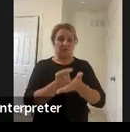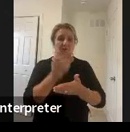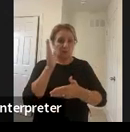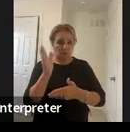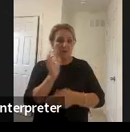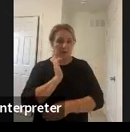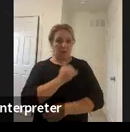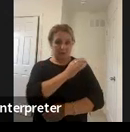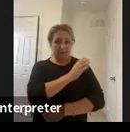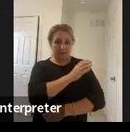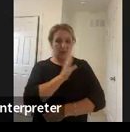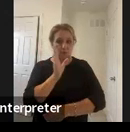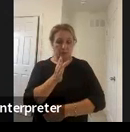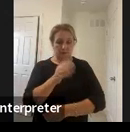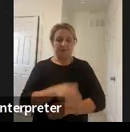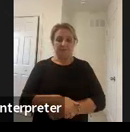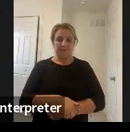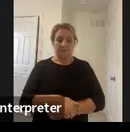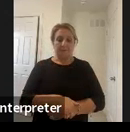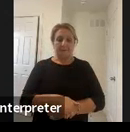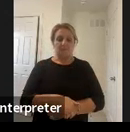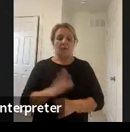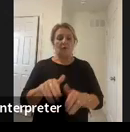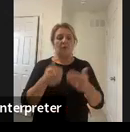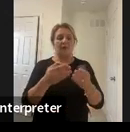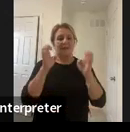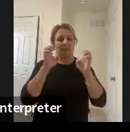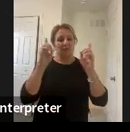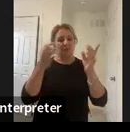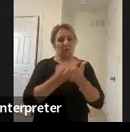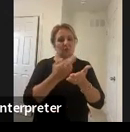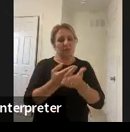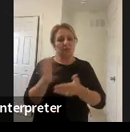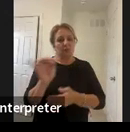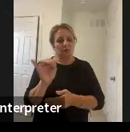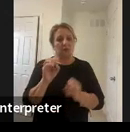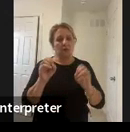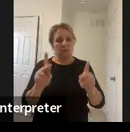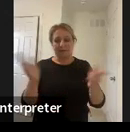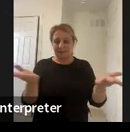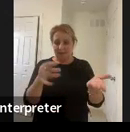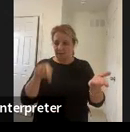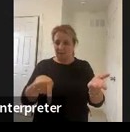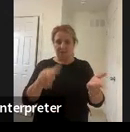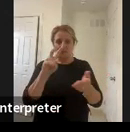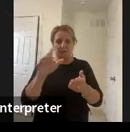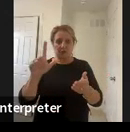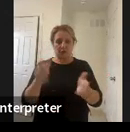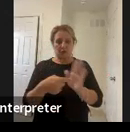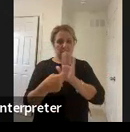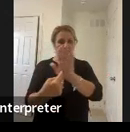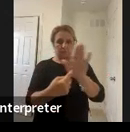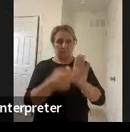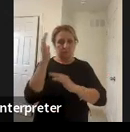Lastly, regarding the general city population, we provide educational resources and opportunities like this virtual information session.